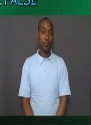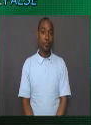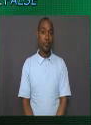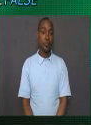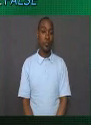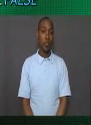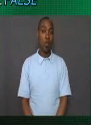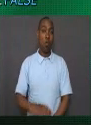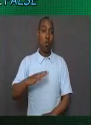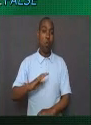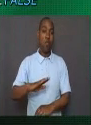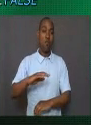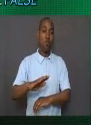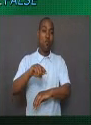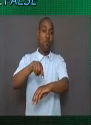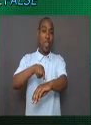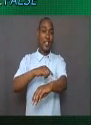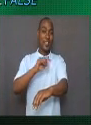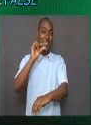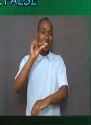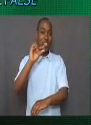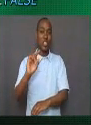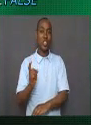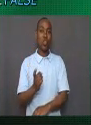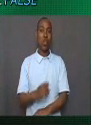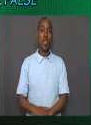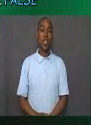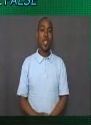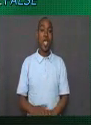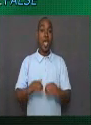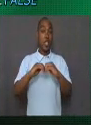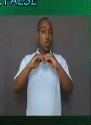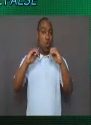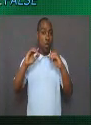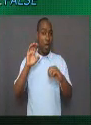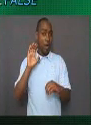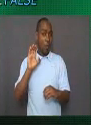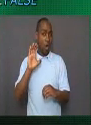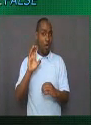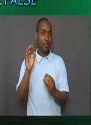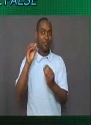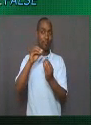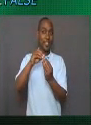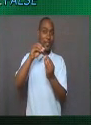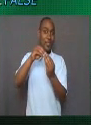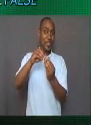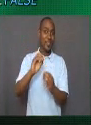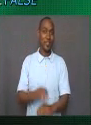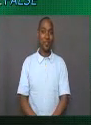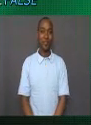As the wavelengths become smaller, the resolving power increases.